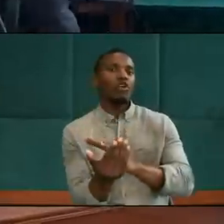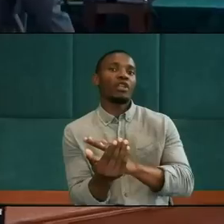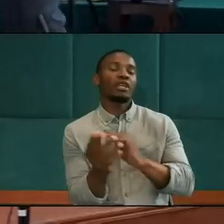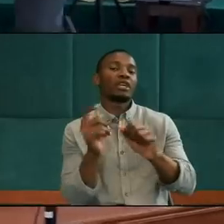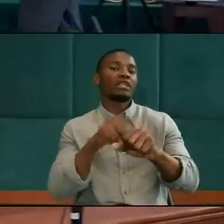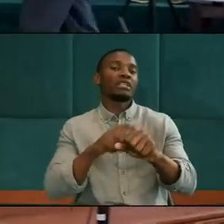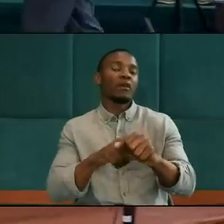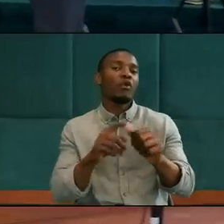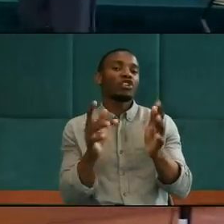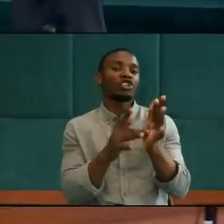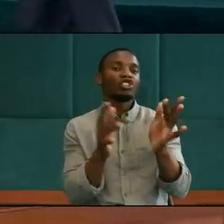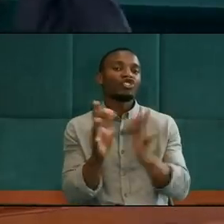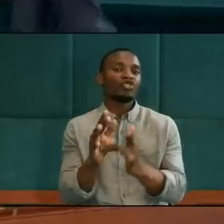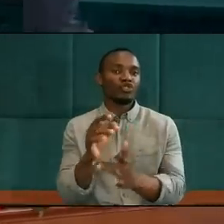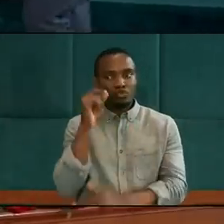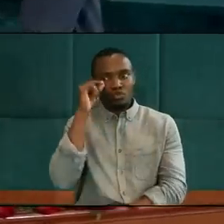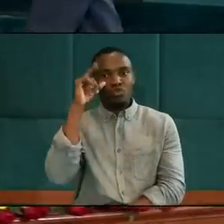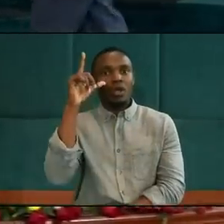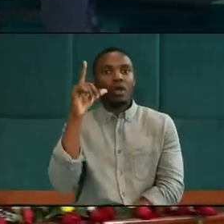the resurrection.